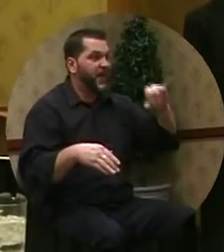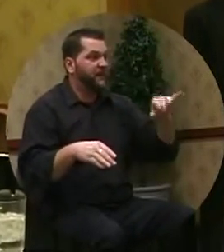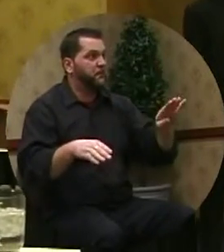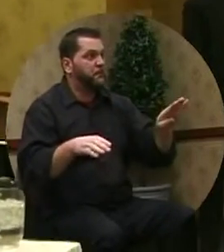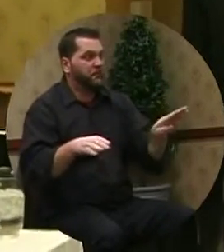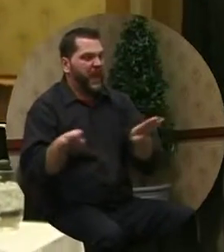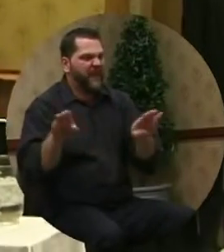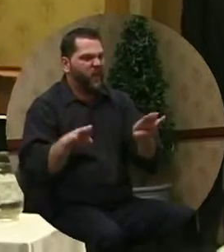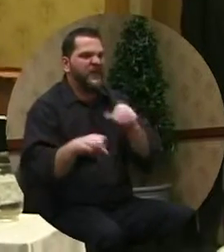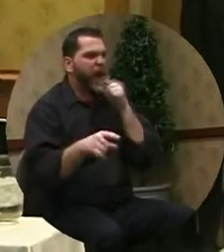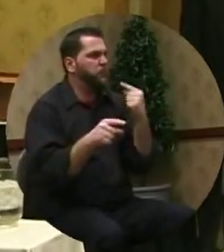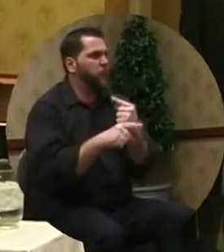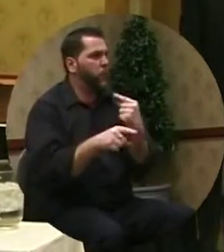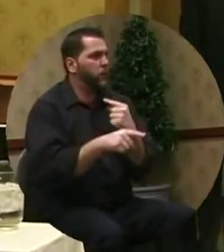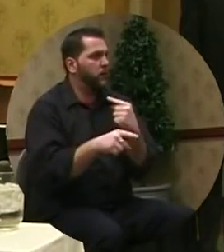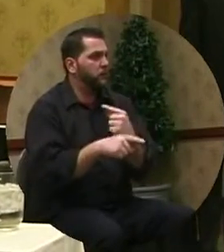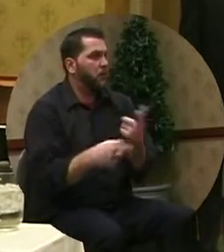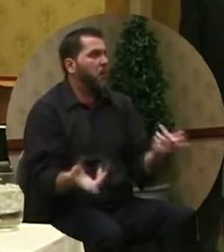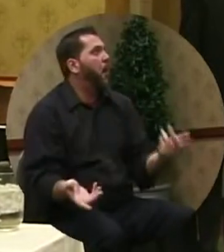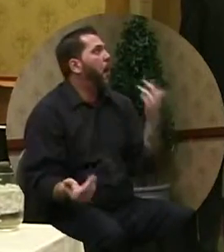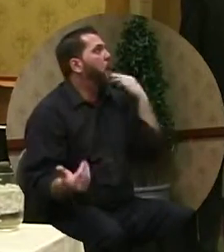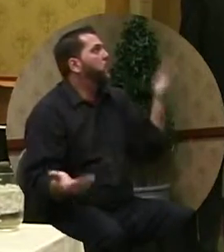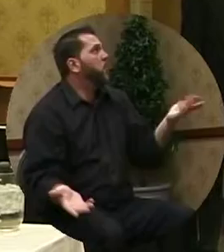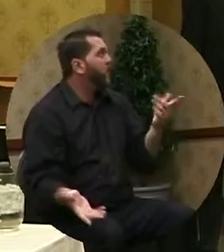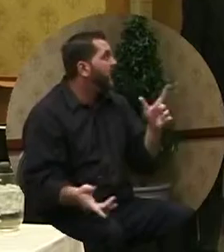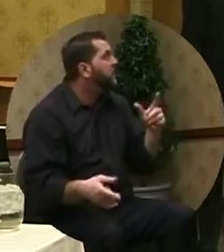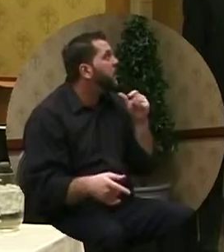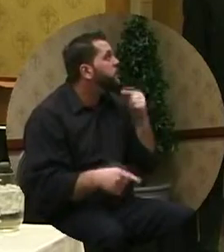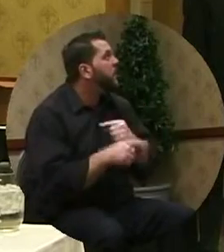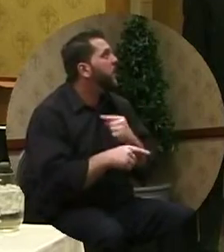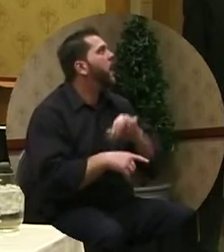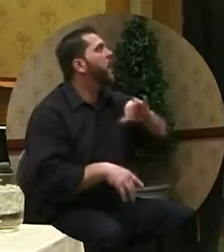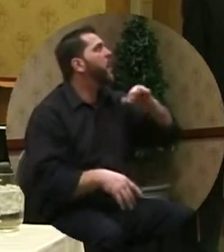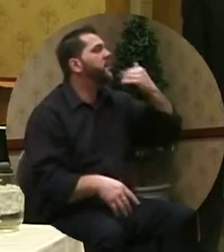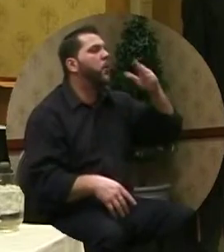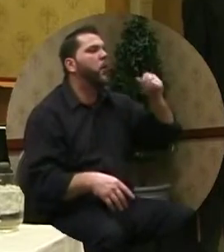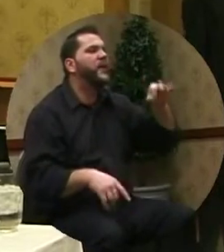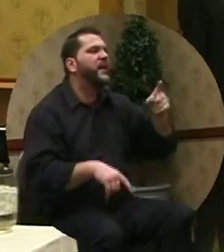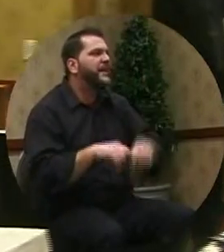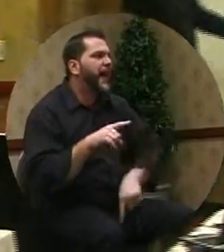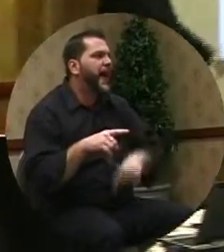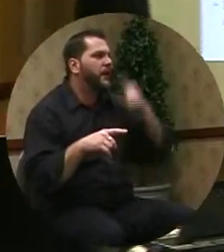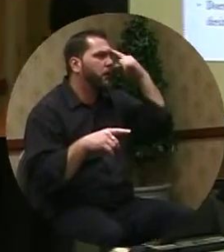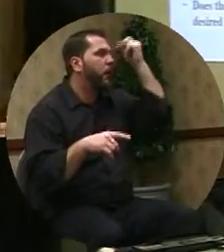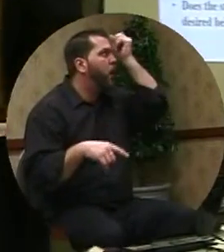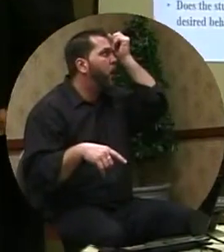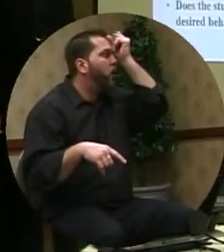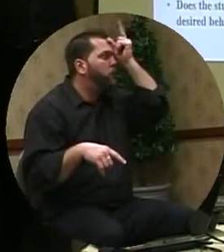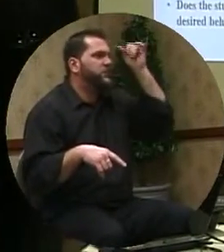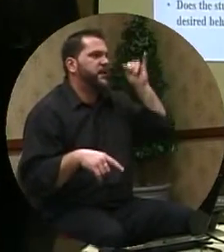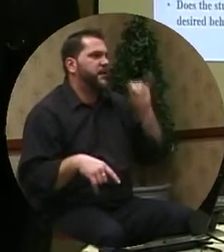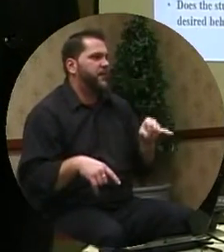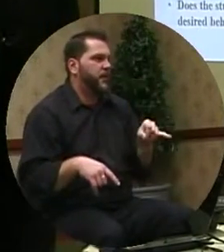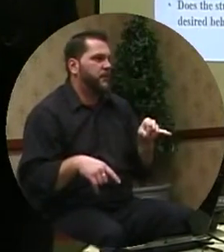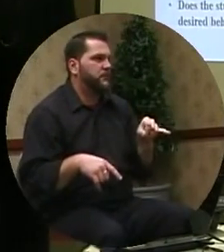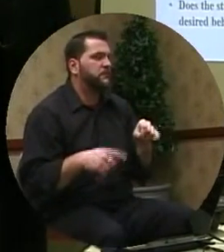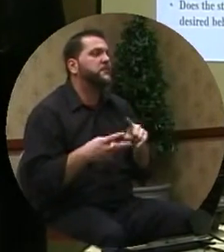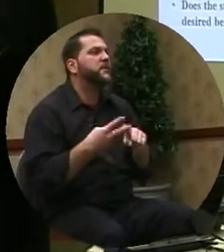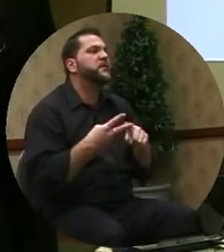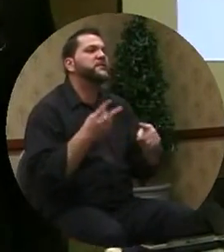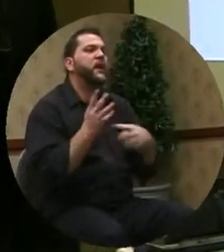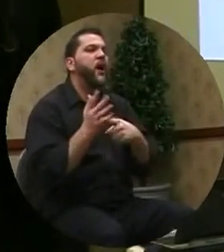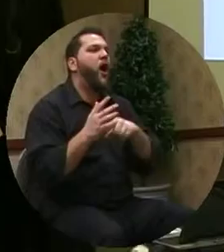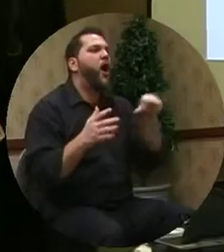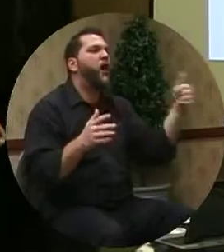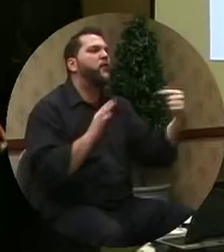I know that the literature talks about doing that, but I'm not a big fan of that. Does the student have the skills to perform